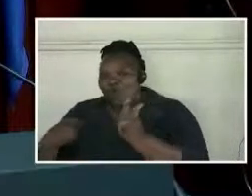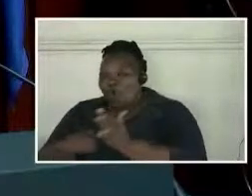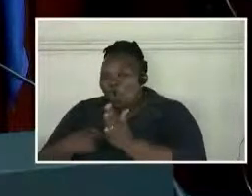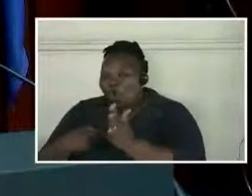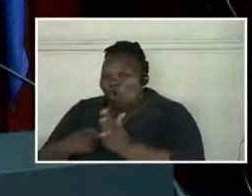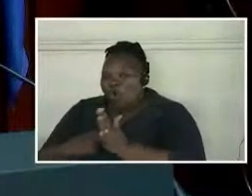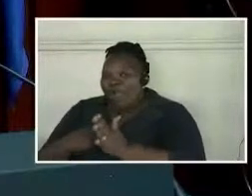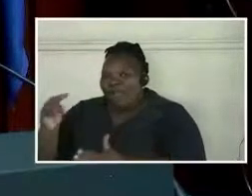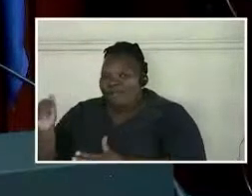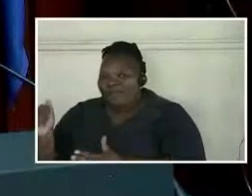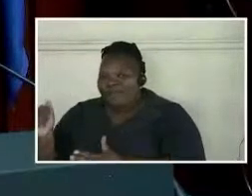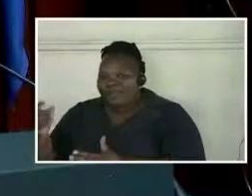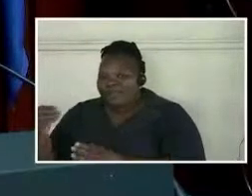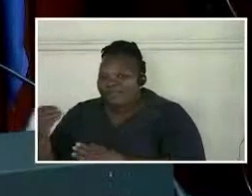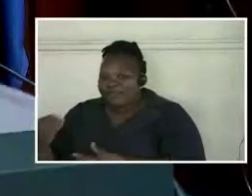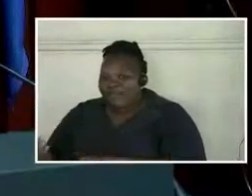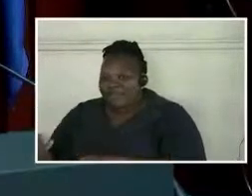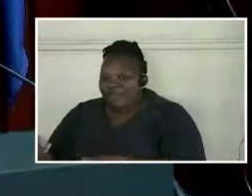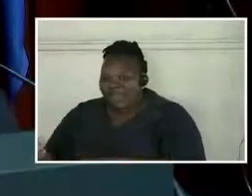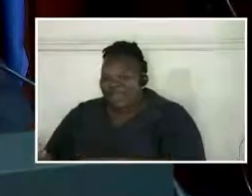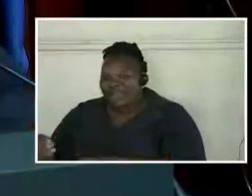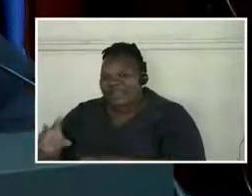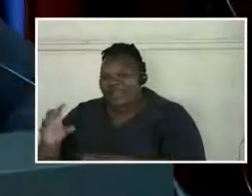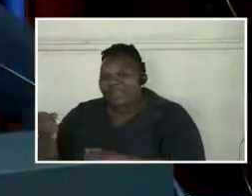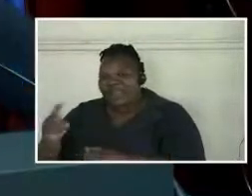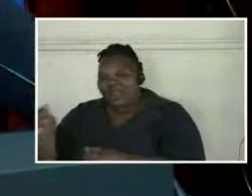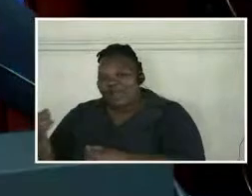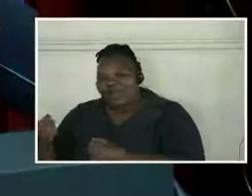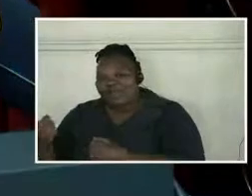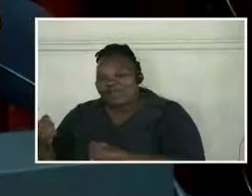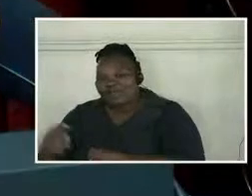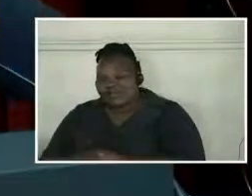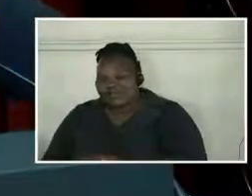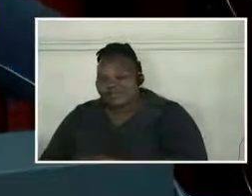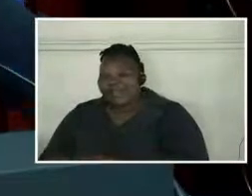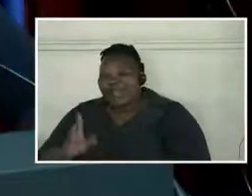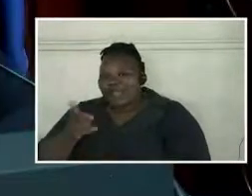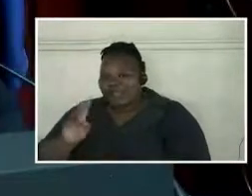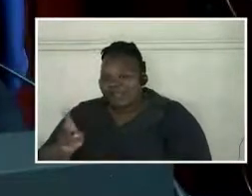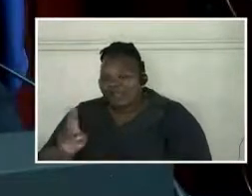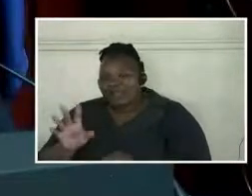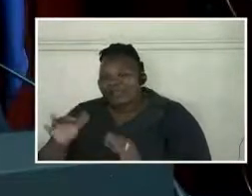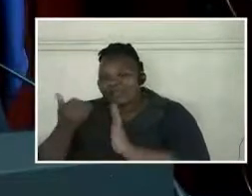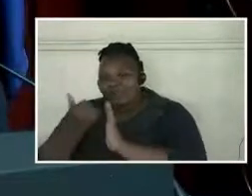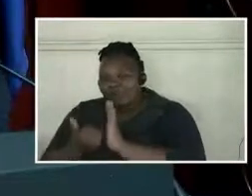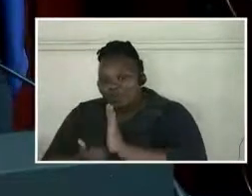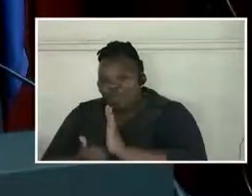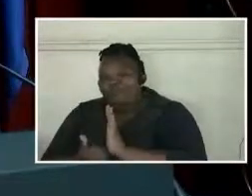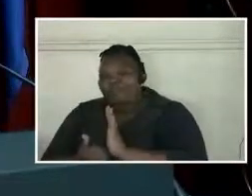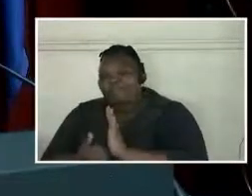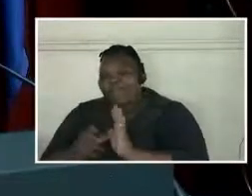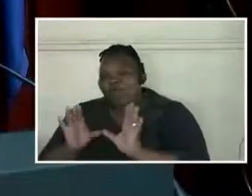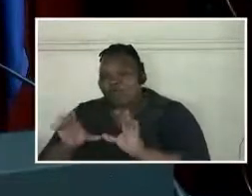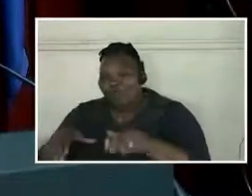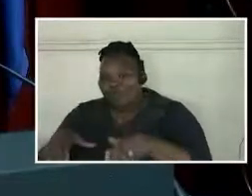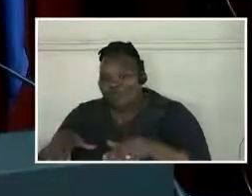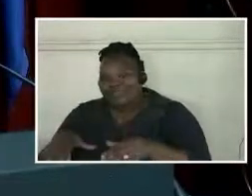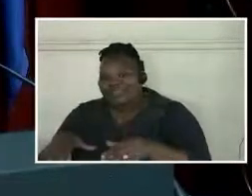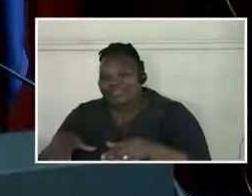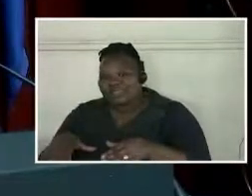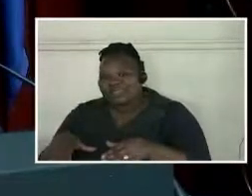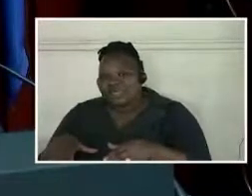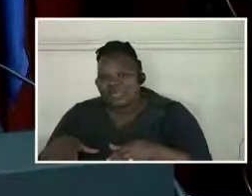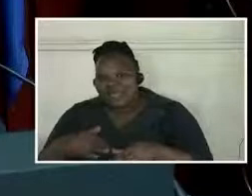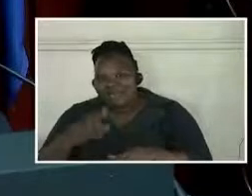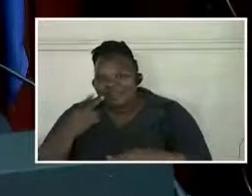cost for internet access amongst others once again under this program the committee has noted with keen interest